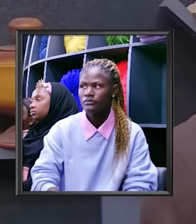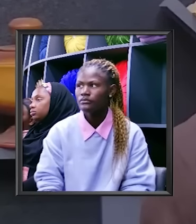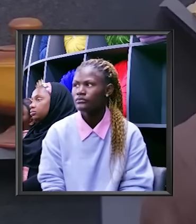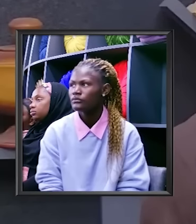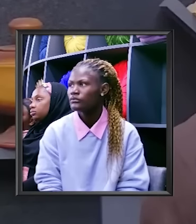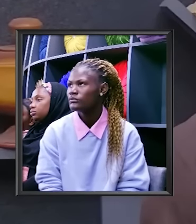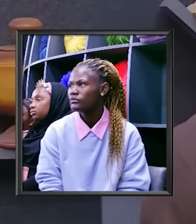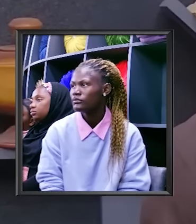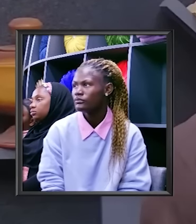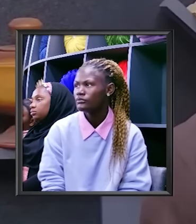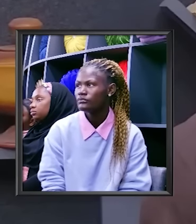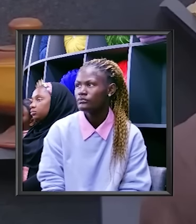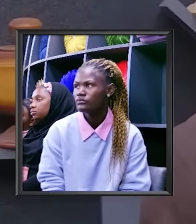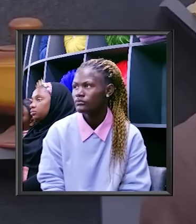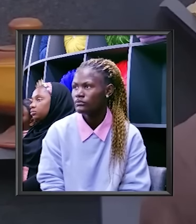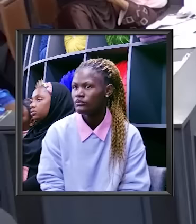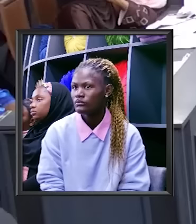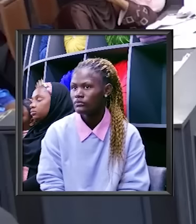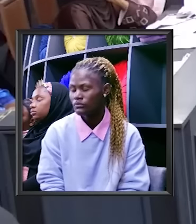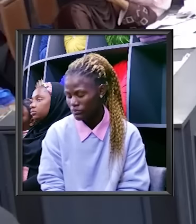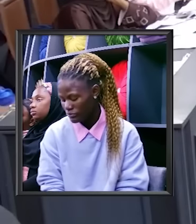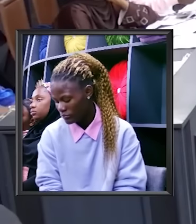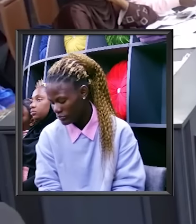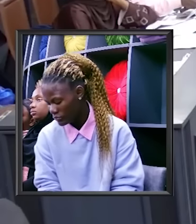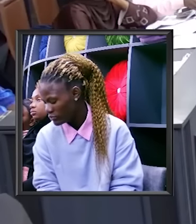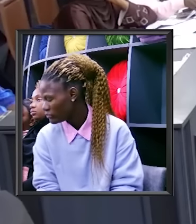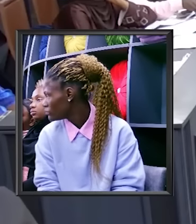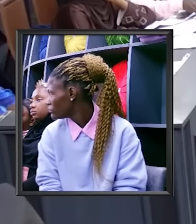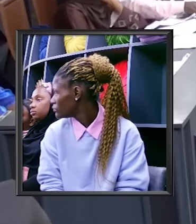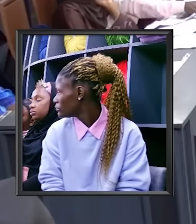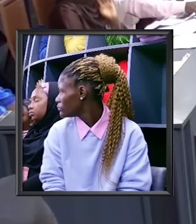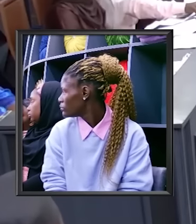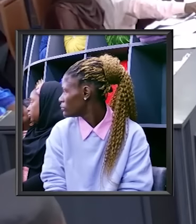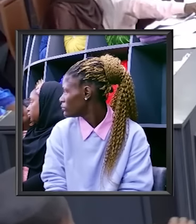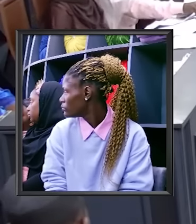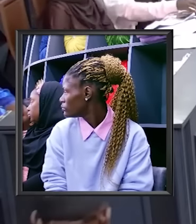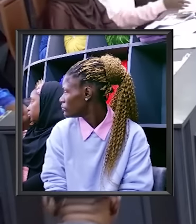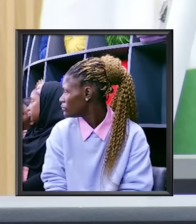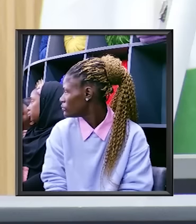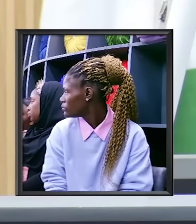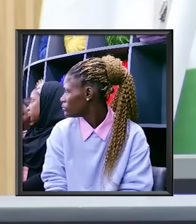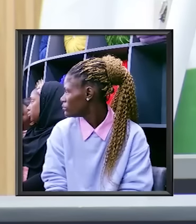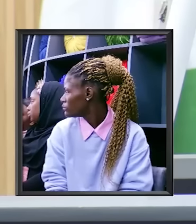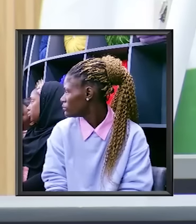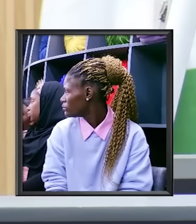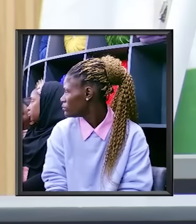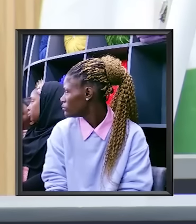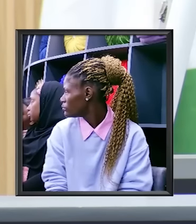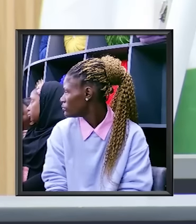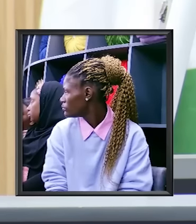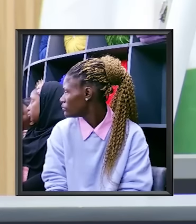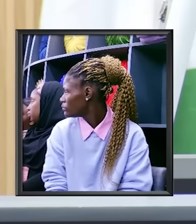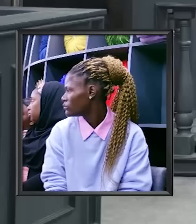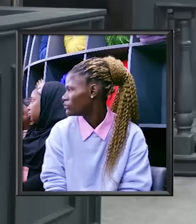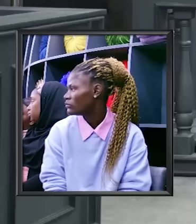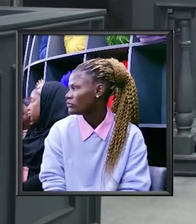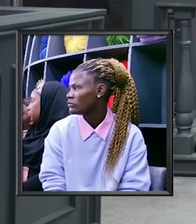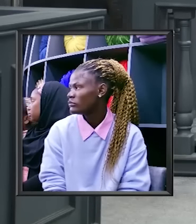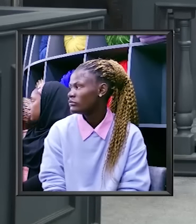withdrawn from his account. Good morning, Daddy. Good morning, cousin Ike.